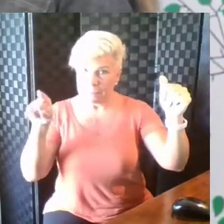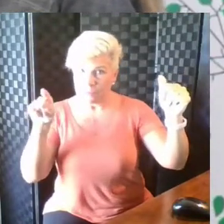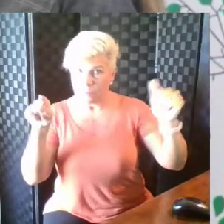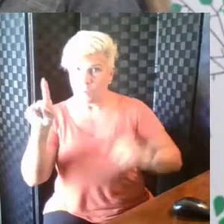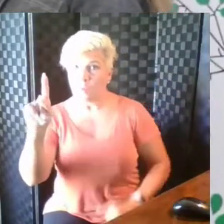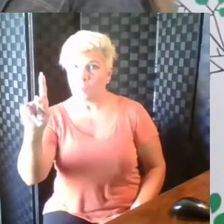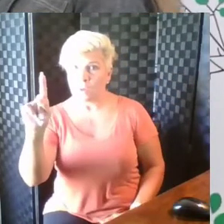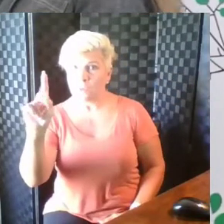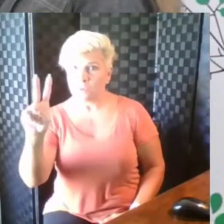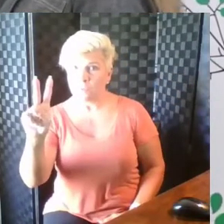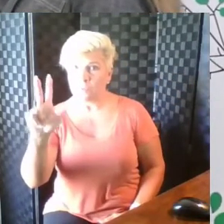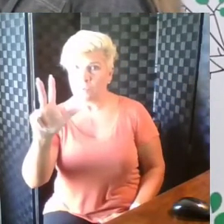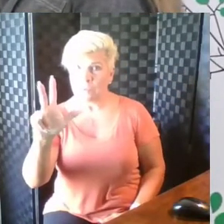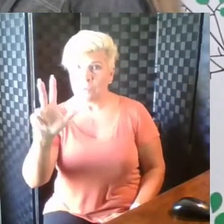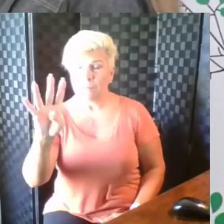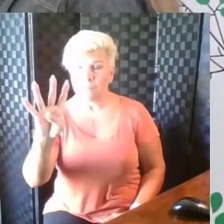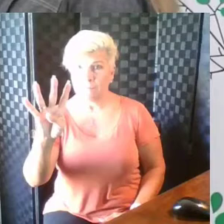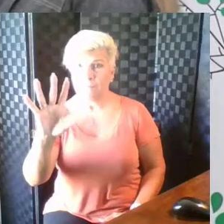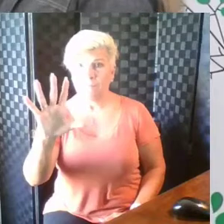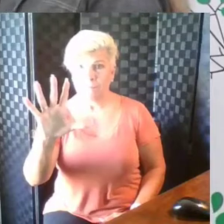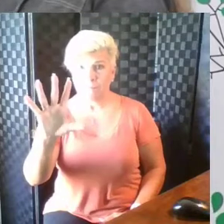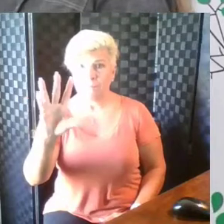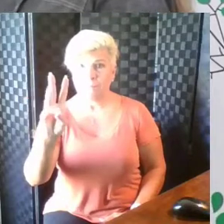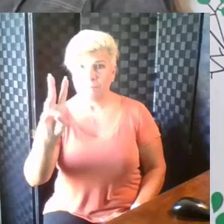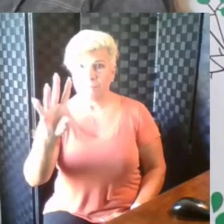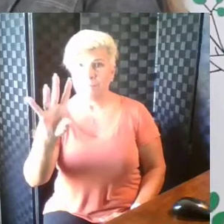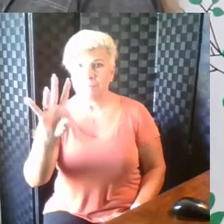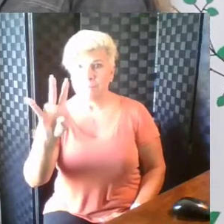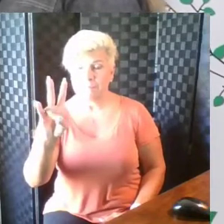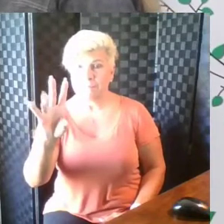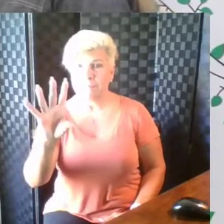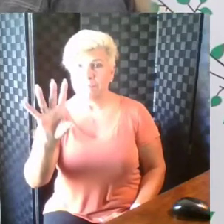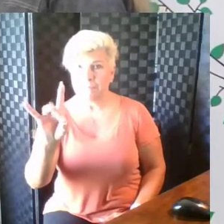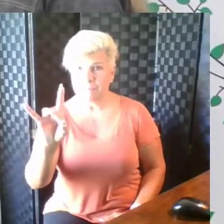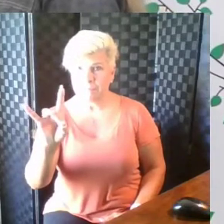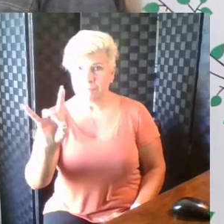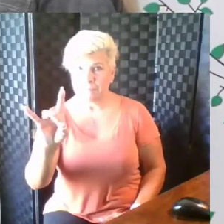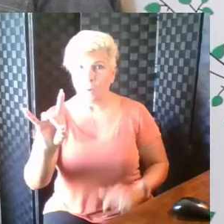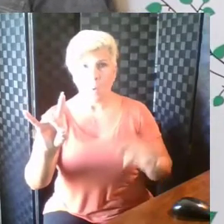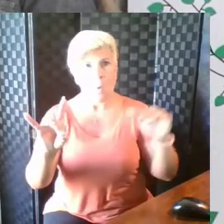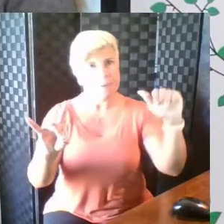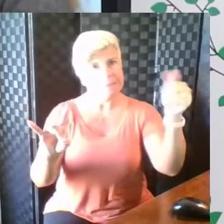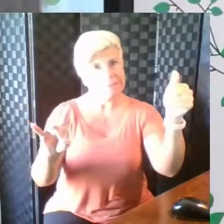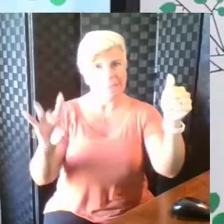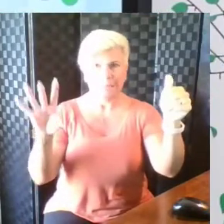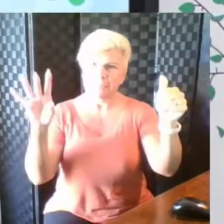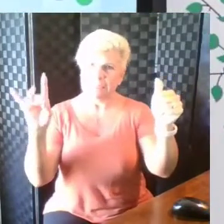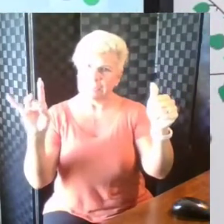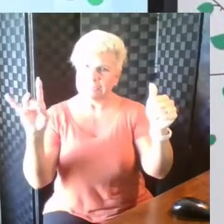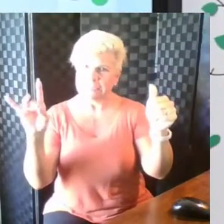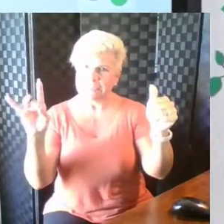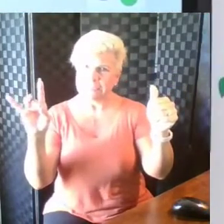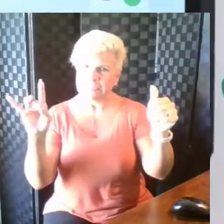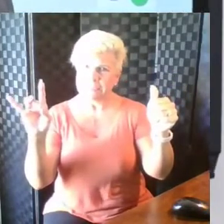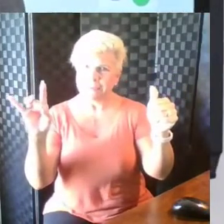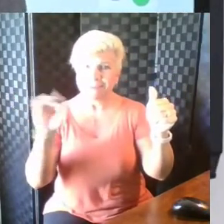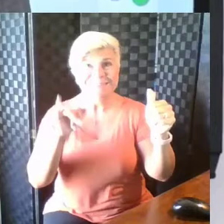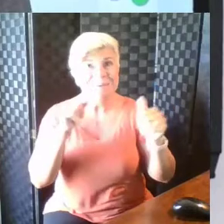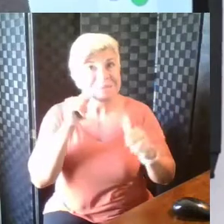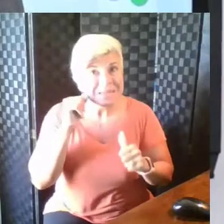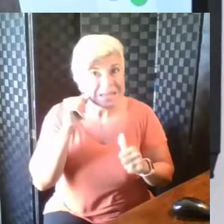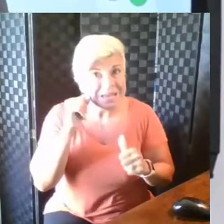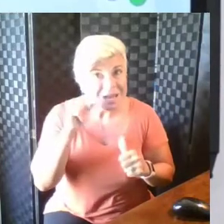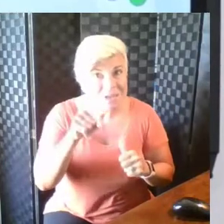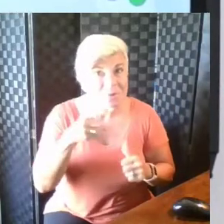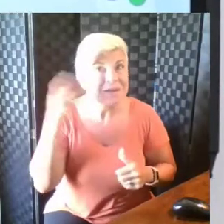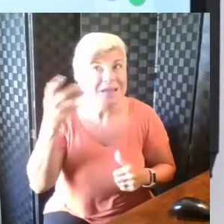be 1, 2, 3, 4, 5, 6, 7, 8. Now, just like yesterday, I've heard some of you call